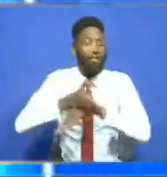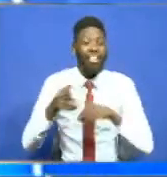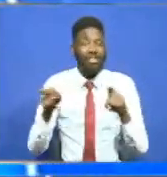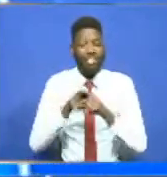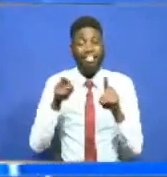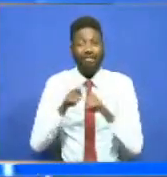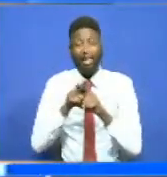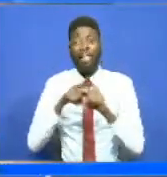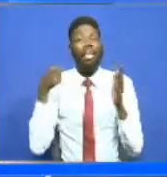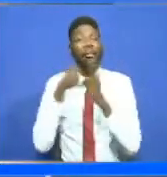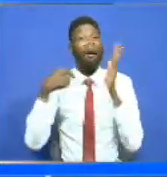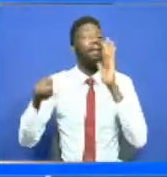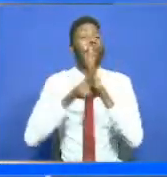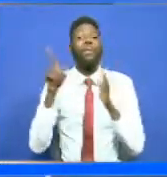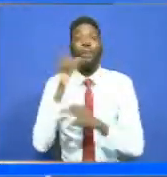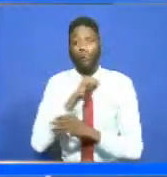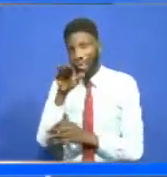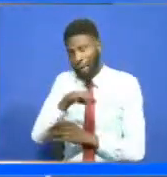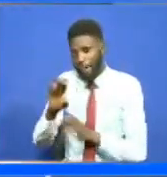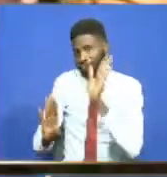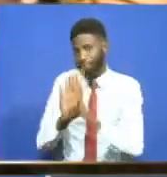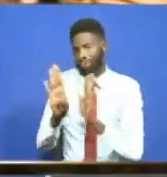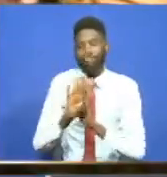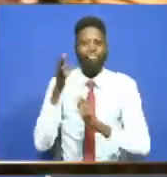of development of the area.